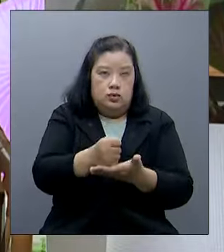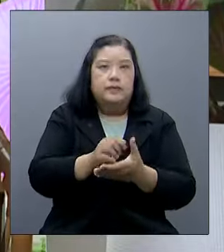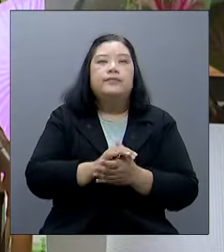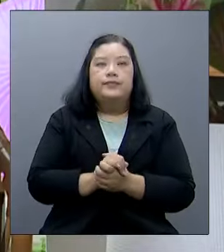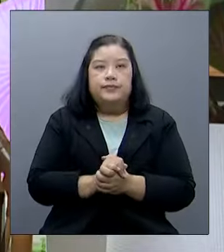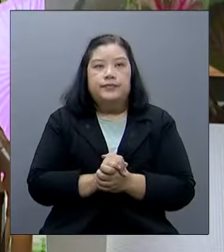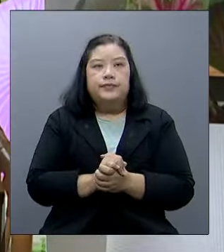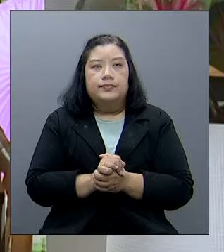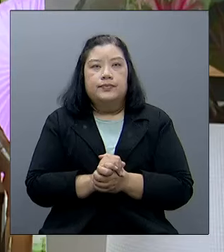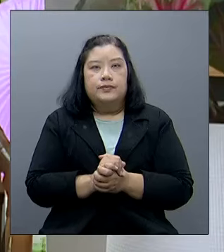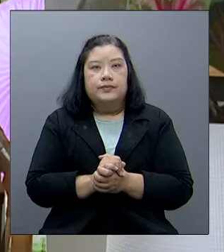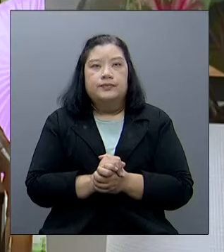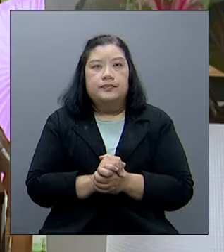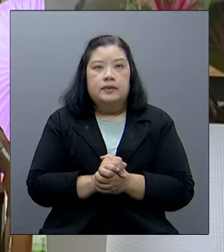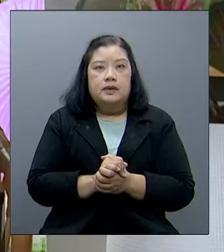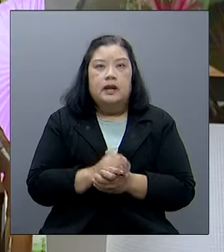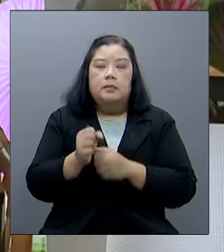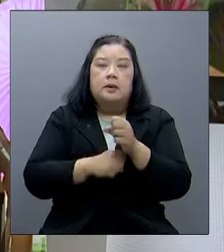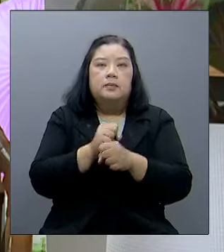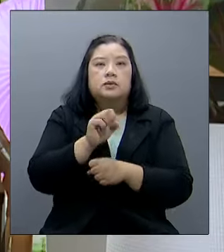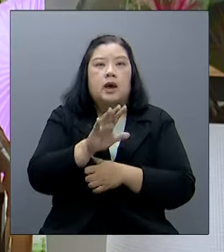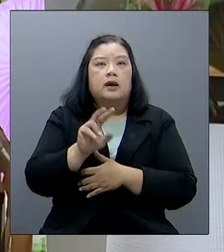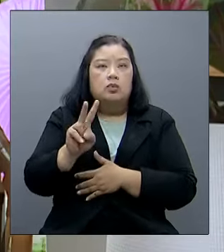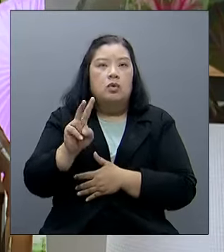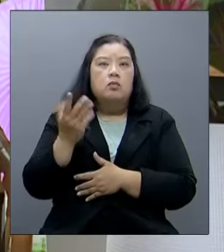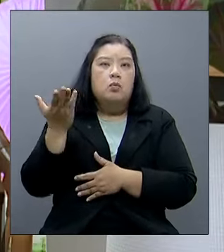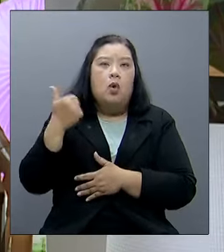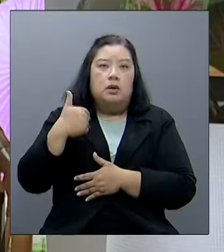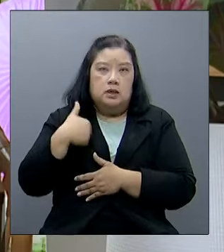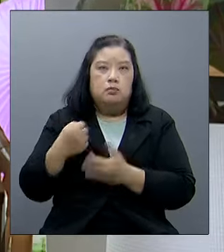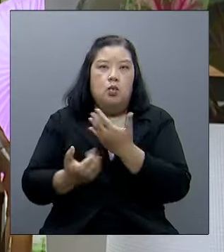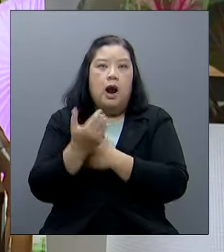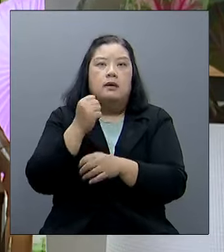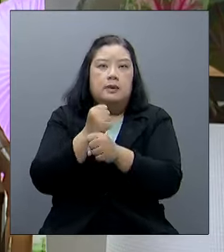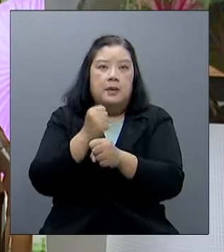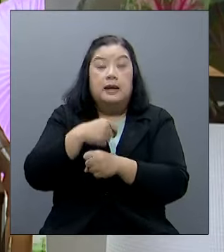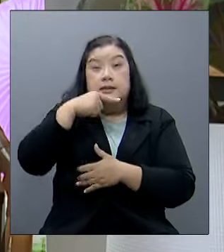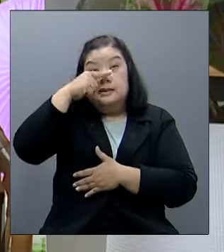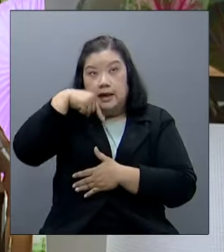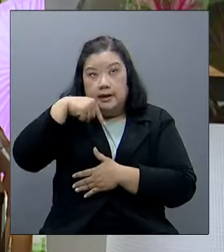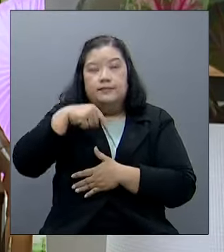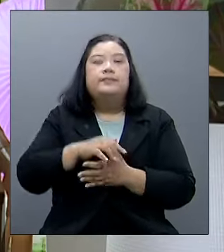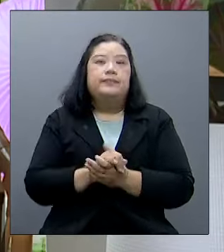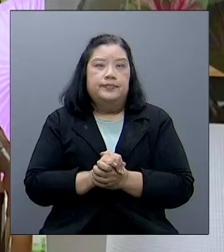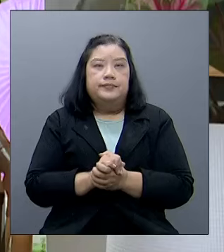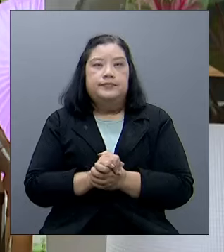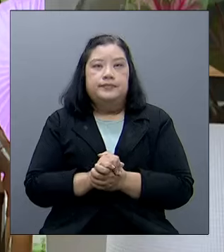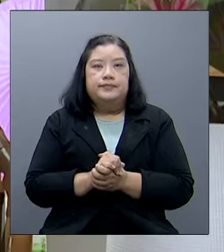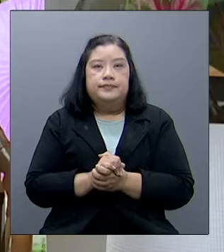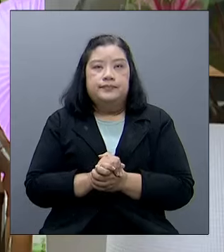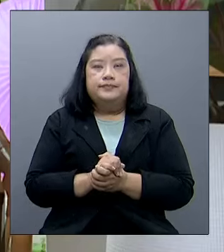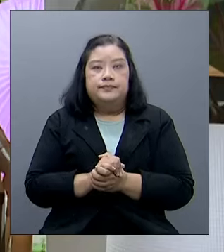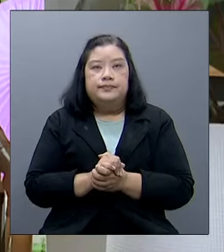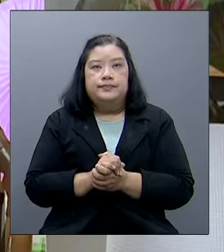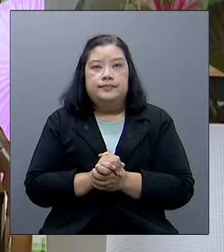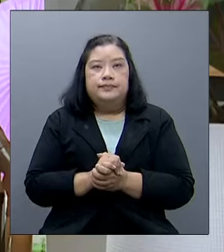so in 2009I had the chance to come as a volunteer in northeast of Thailand in an orphanage